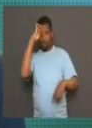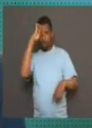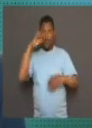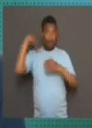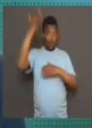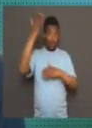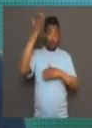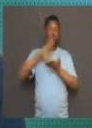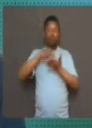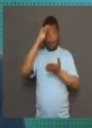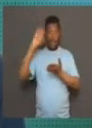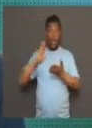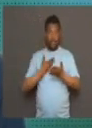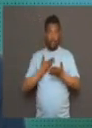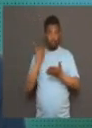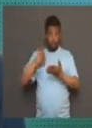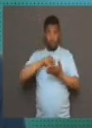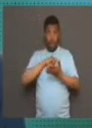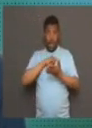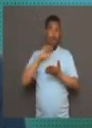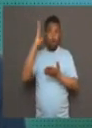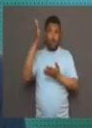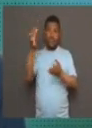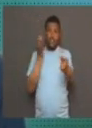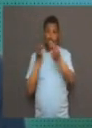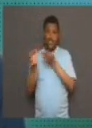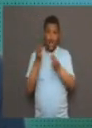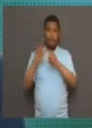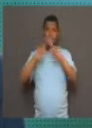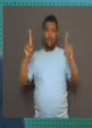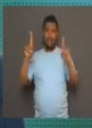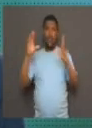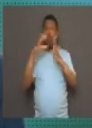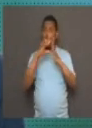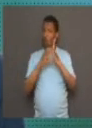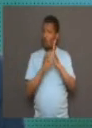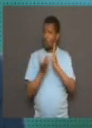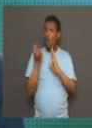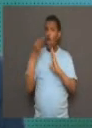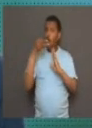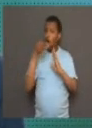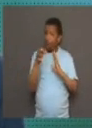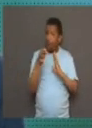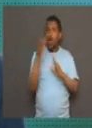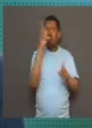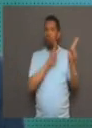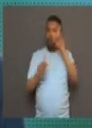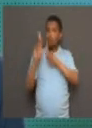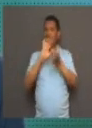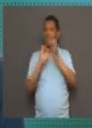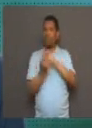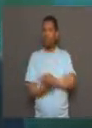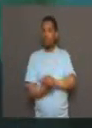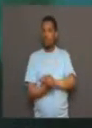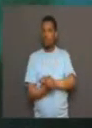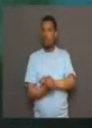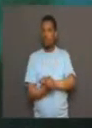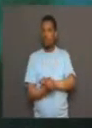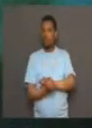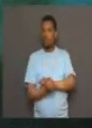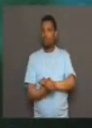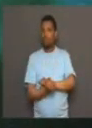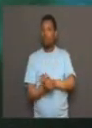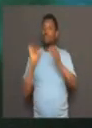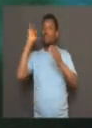the next lesson, we will describe the different components of population change.